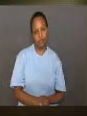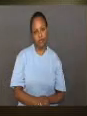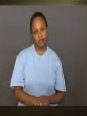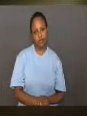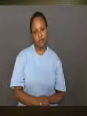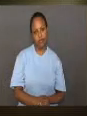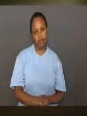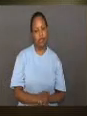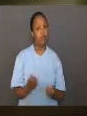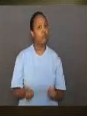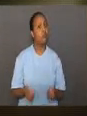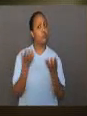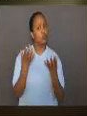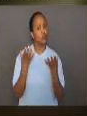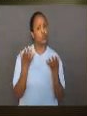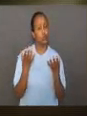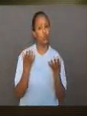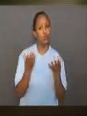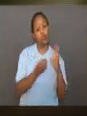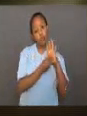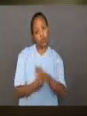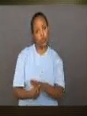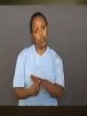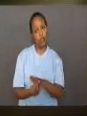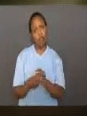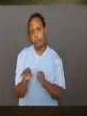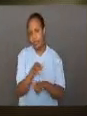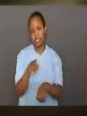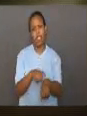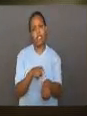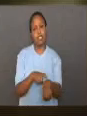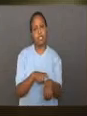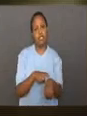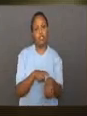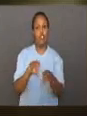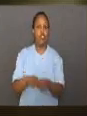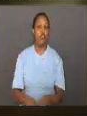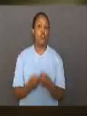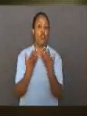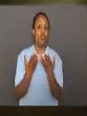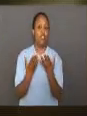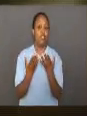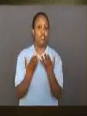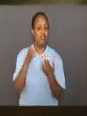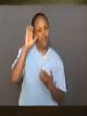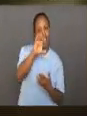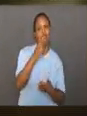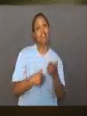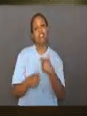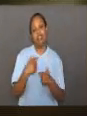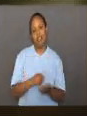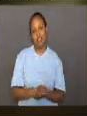long. Because so many protests happened at the same time, the revolution